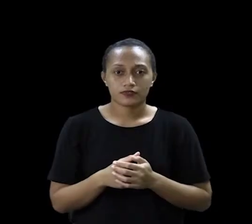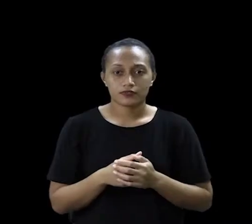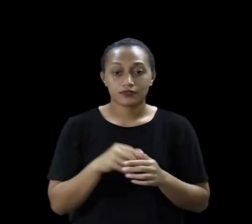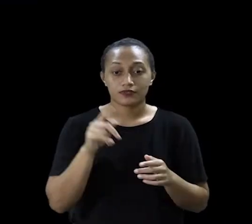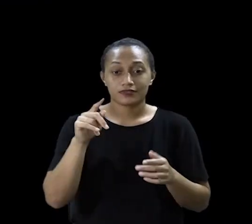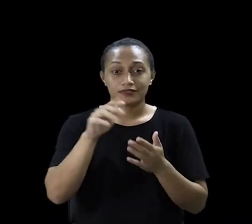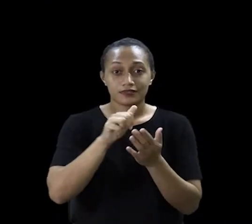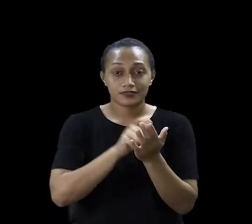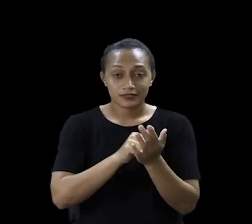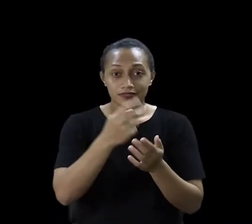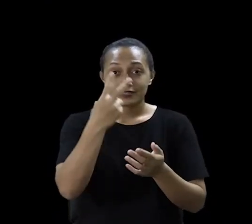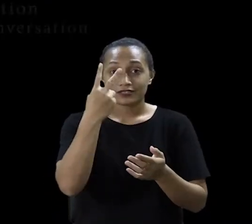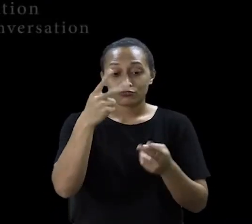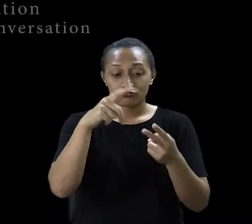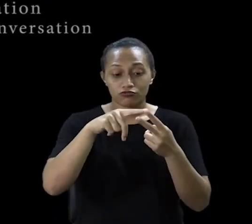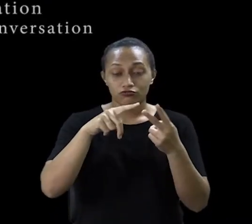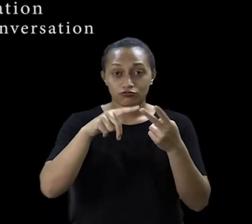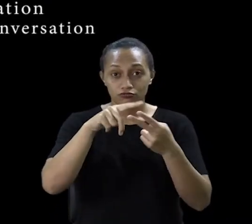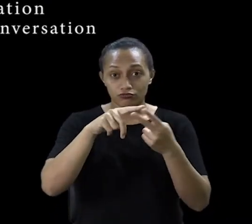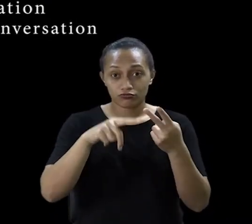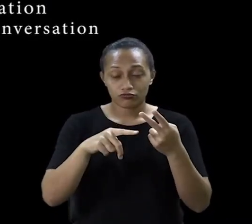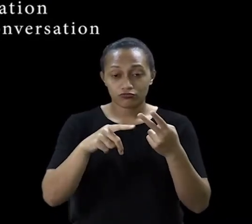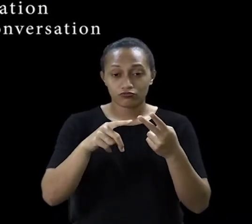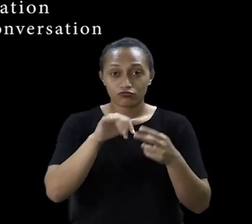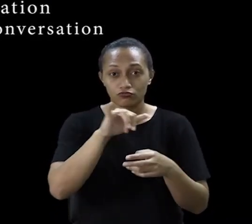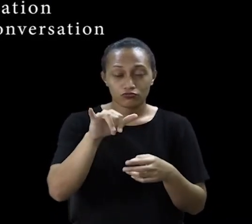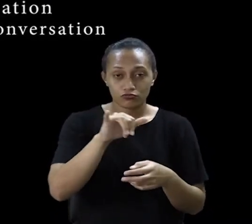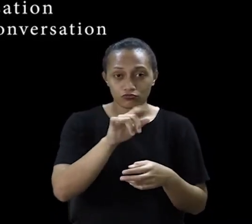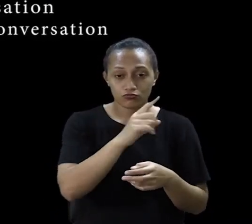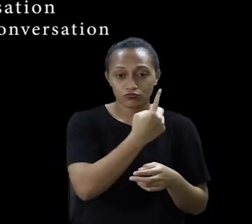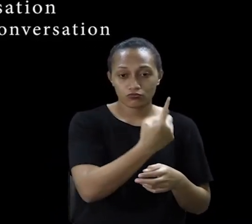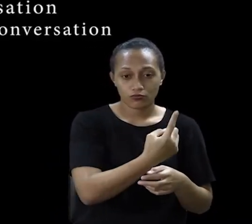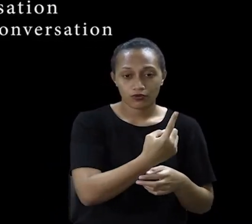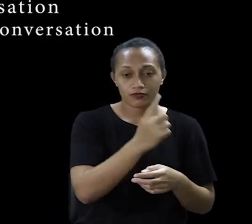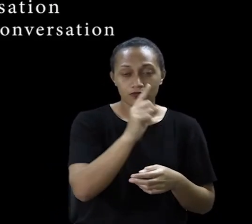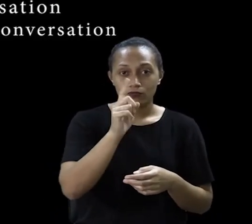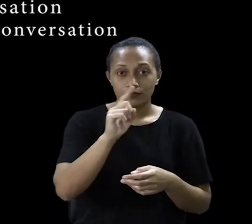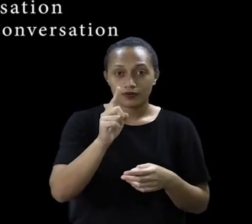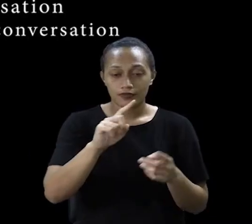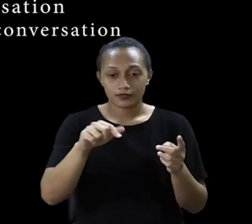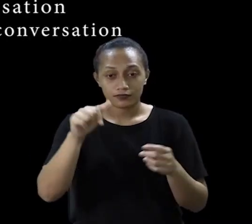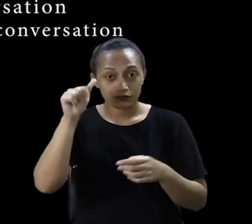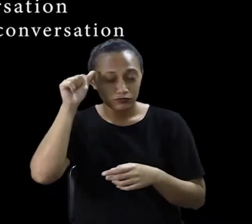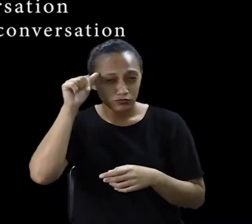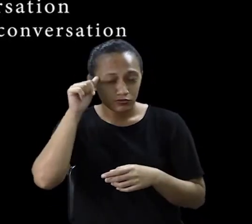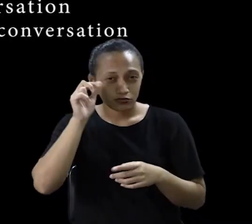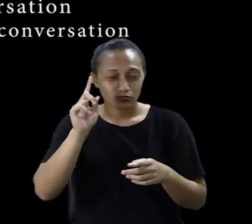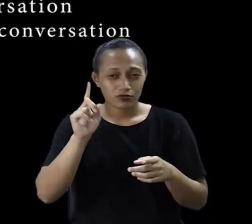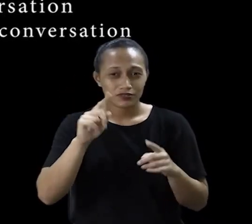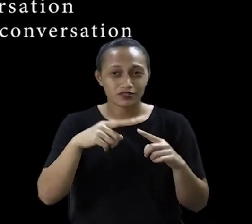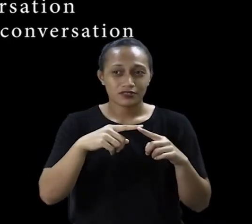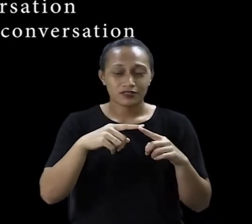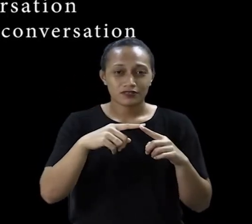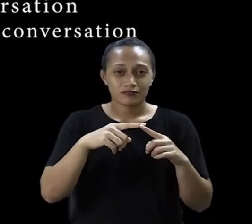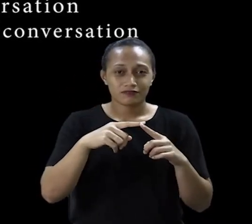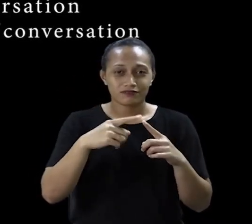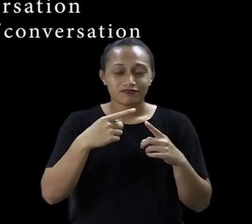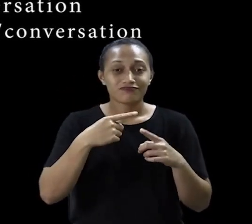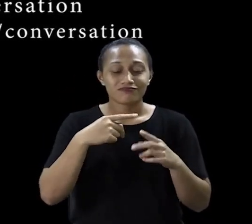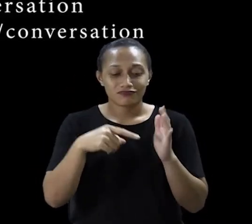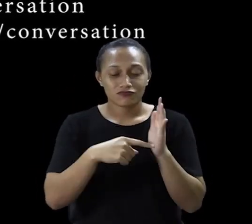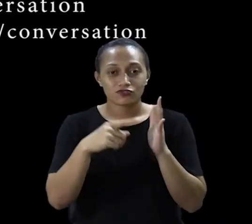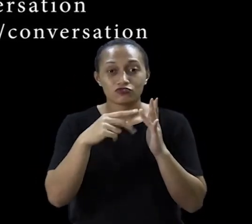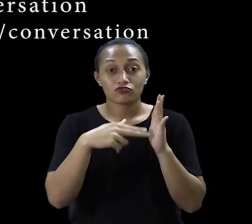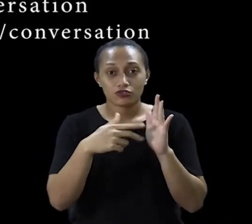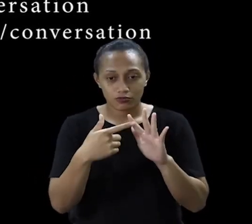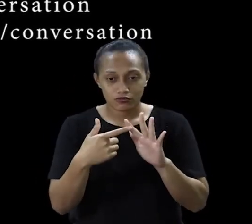will focus on two specific learning outcomes, which are 1. Identify the tone of dialogue or